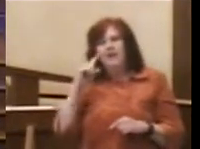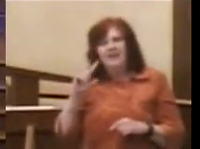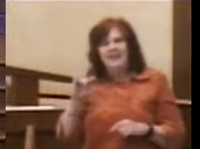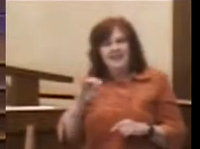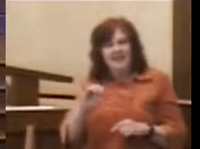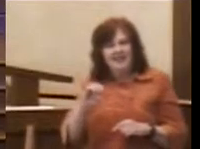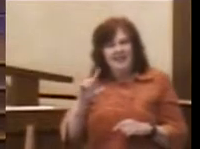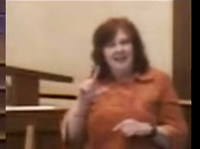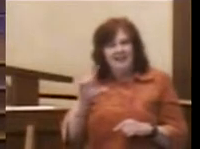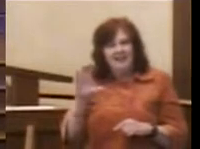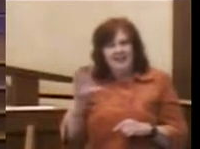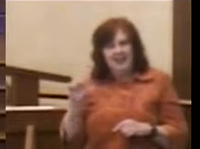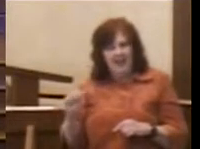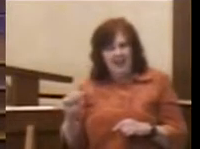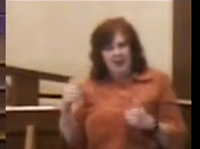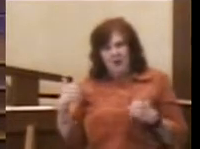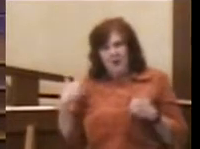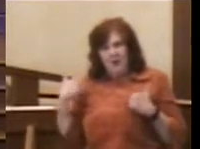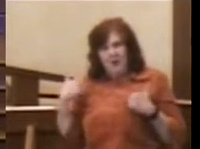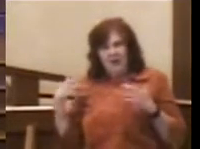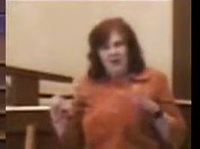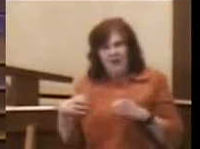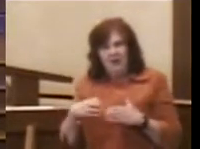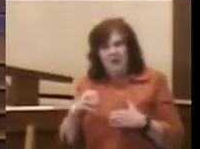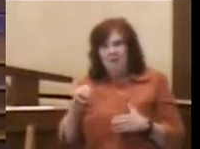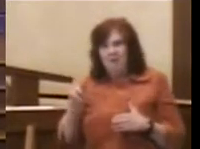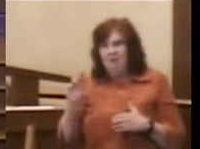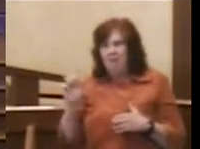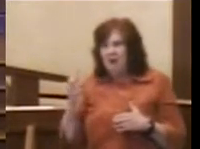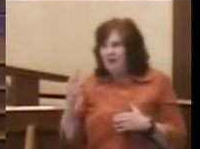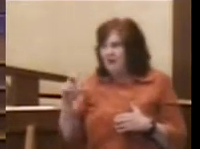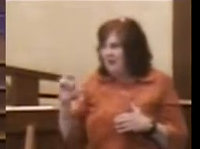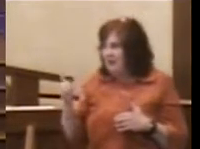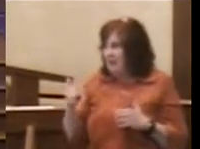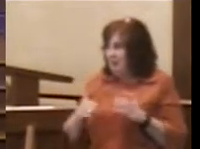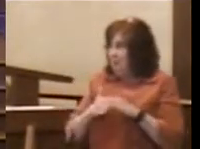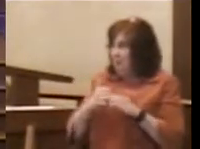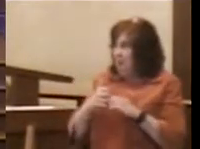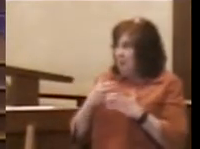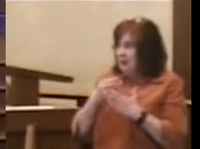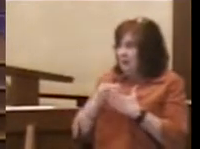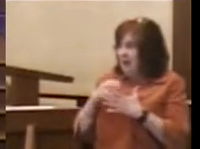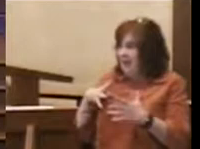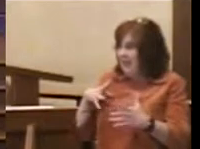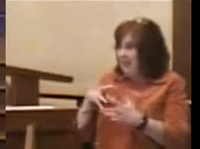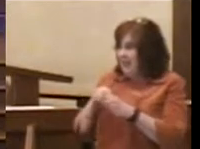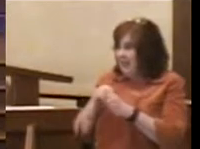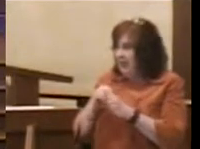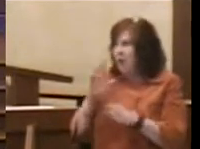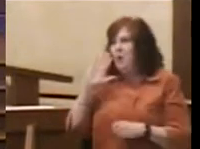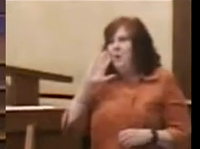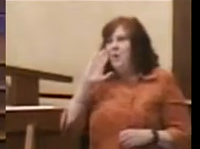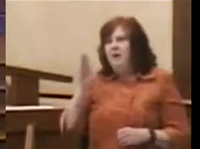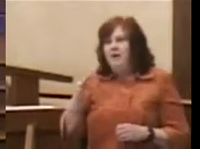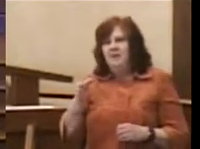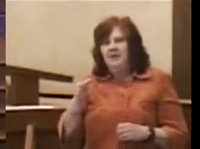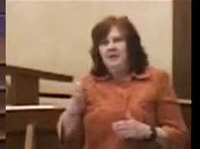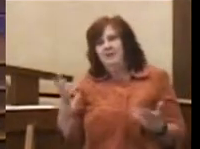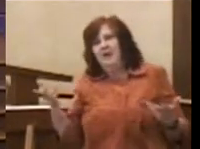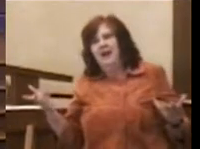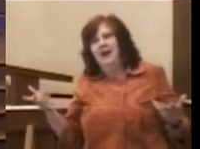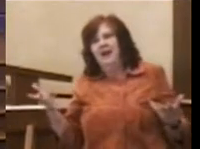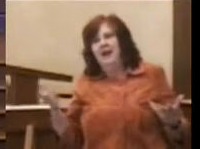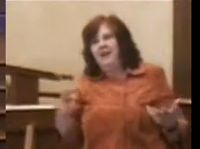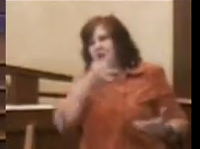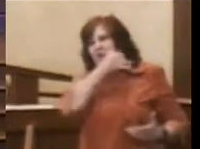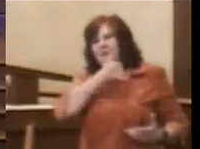gathering. The deadline is March 10th. Whoever has the most money given in their name will be, well,